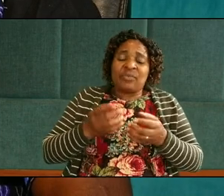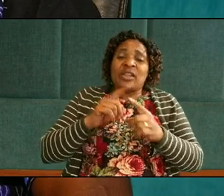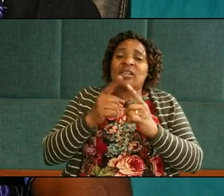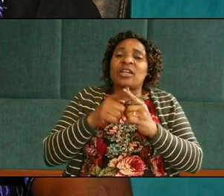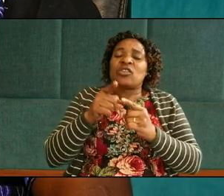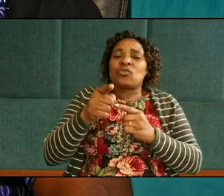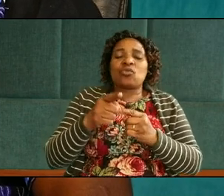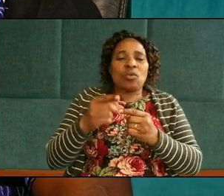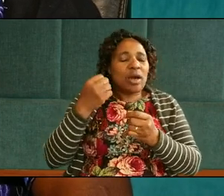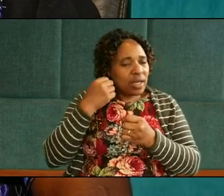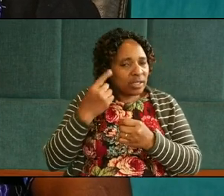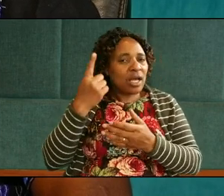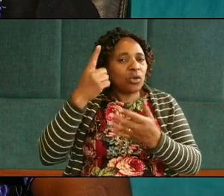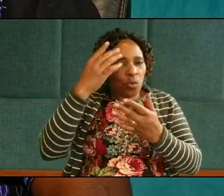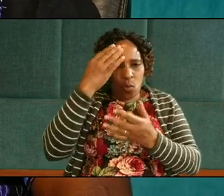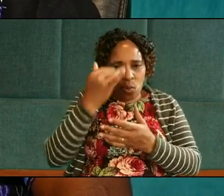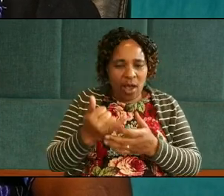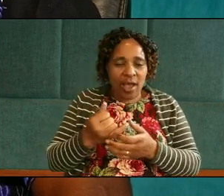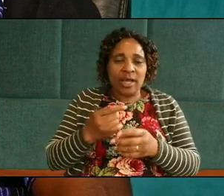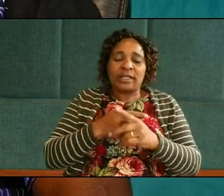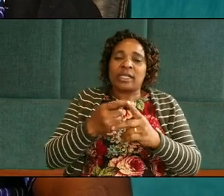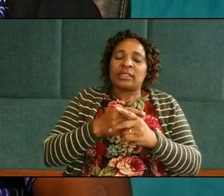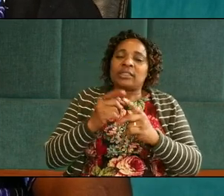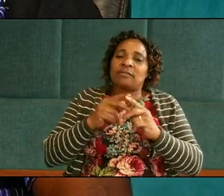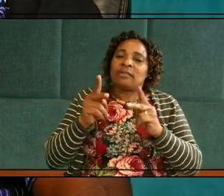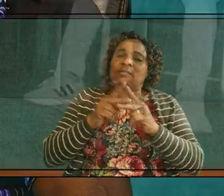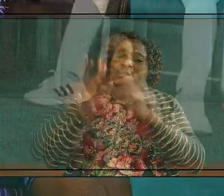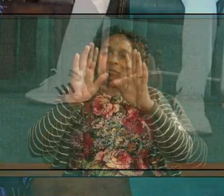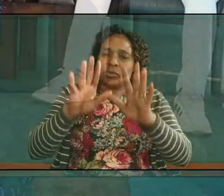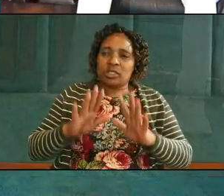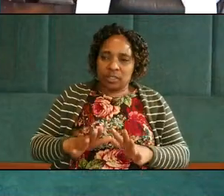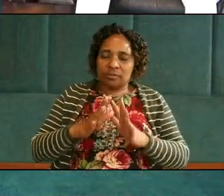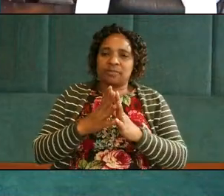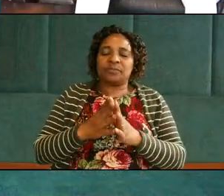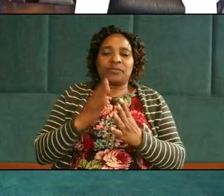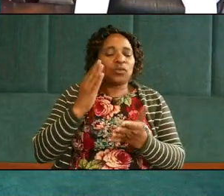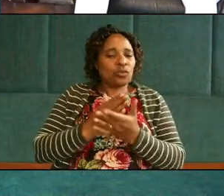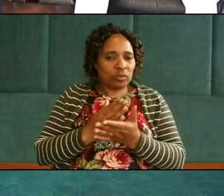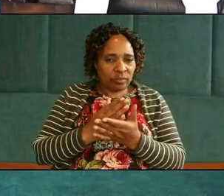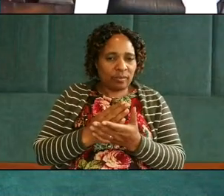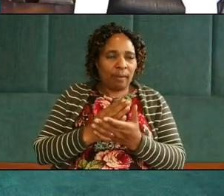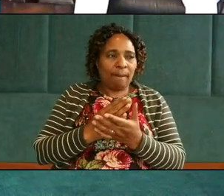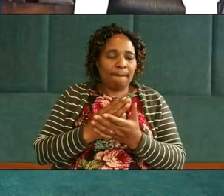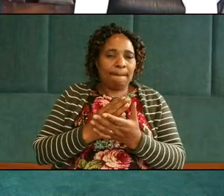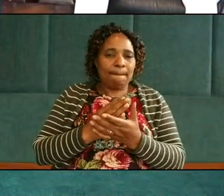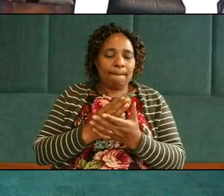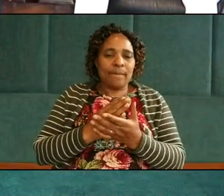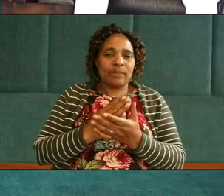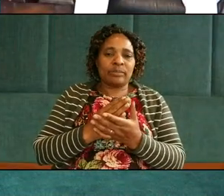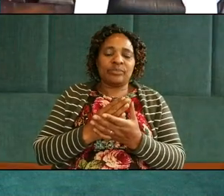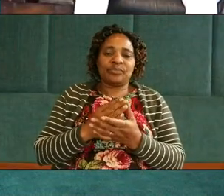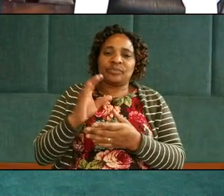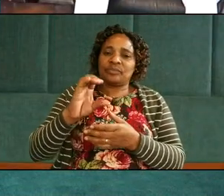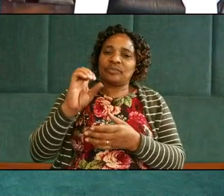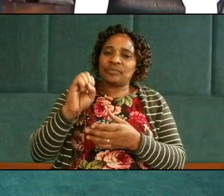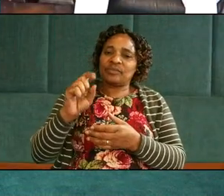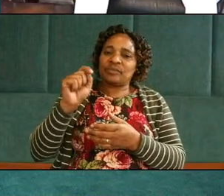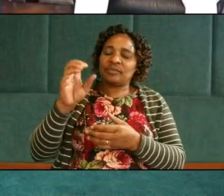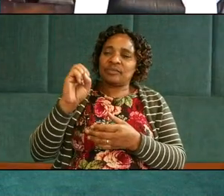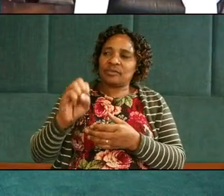then you really understand why tithe is important. Indeed. Sid, what about you? What do you